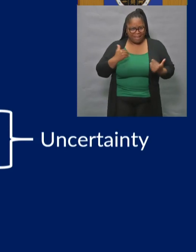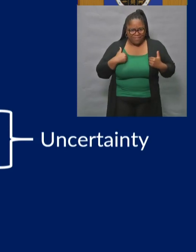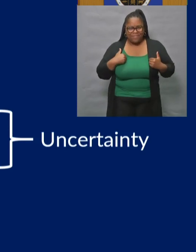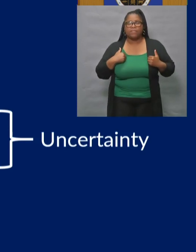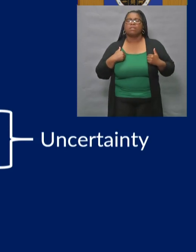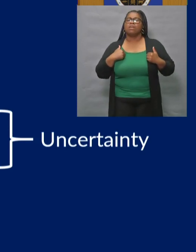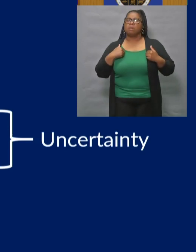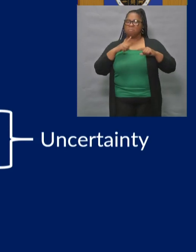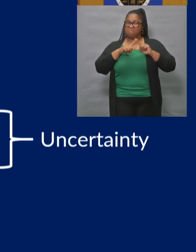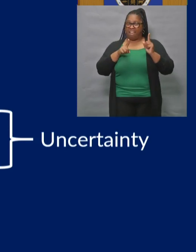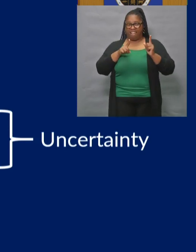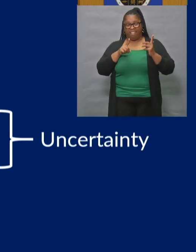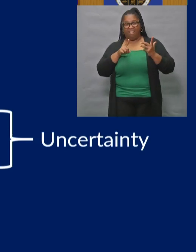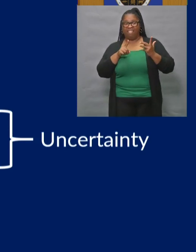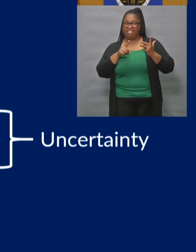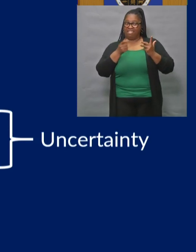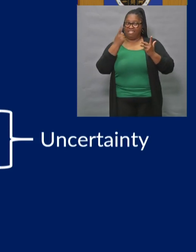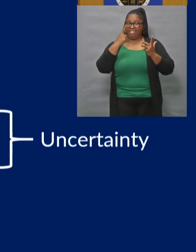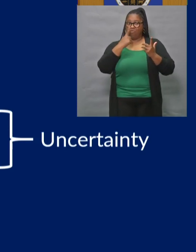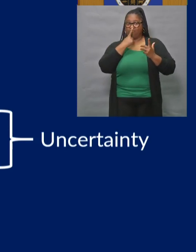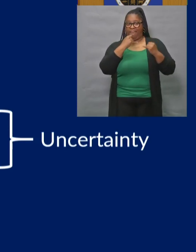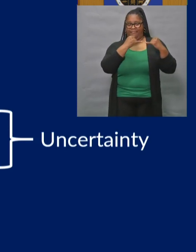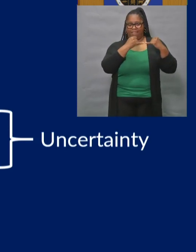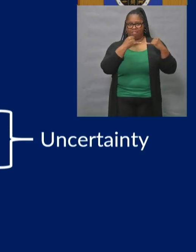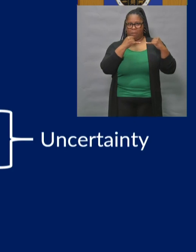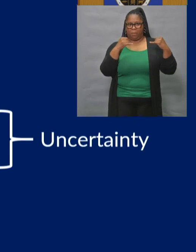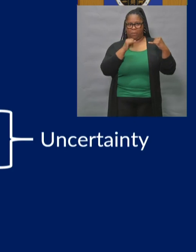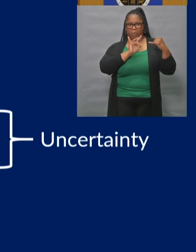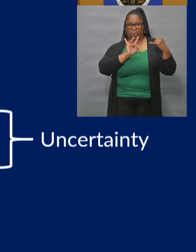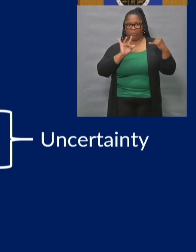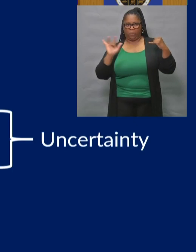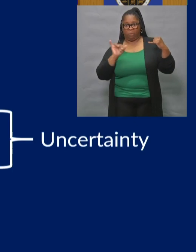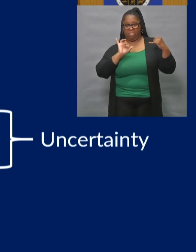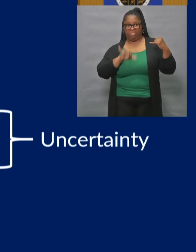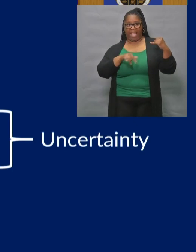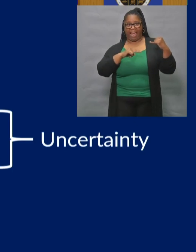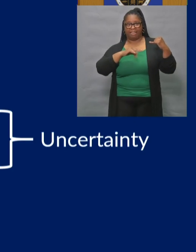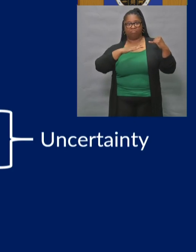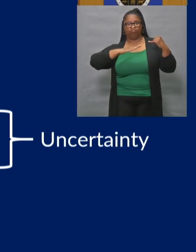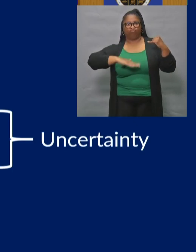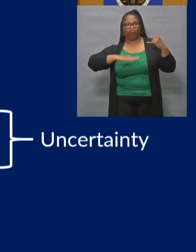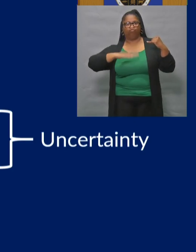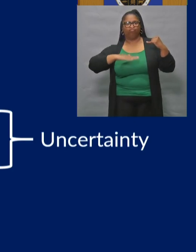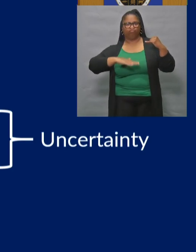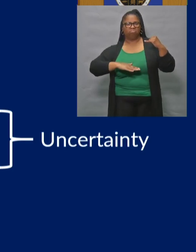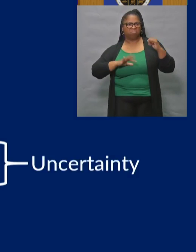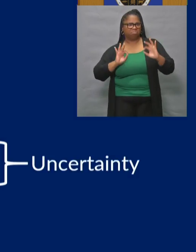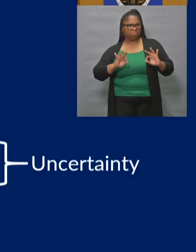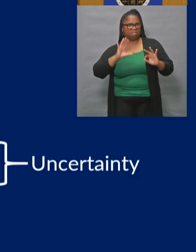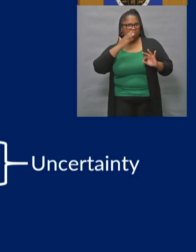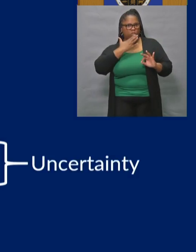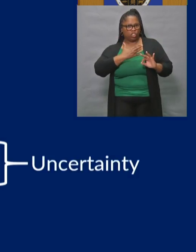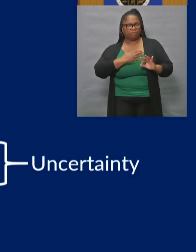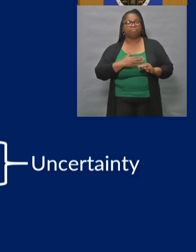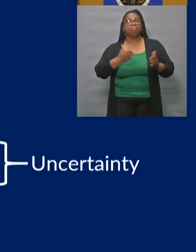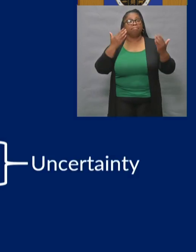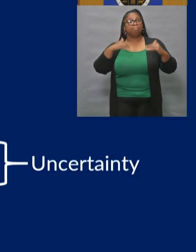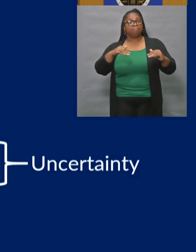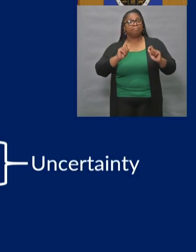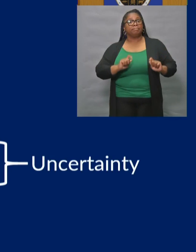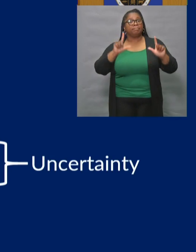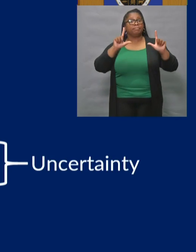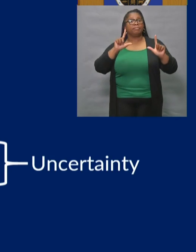of uncertainty is below the dotted line of available ICU capacity. On the next slide, you'll see ventilators.